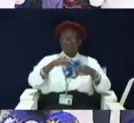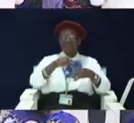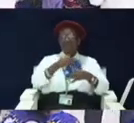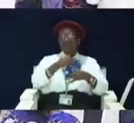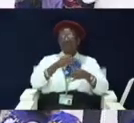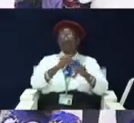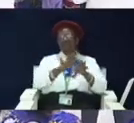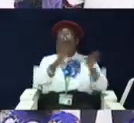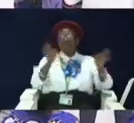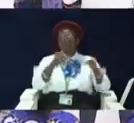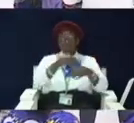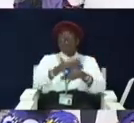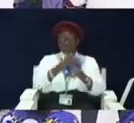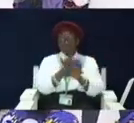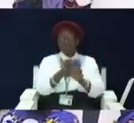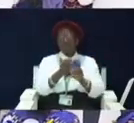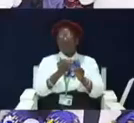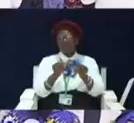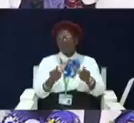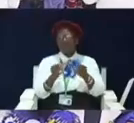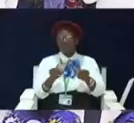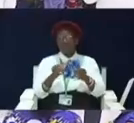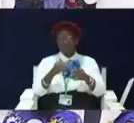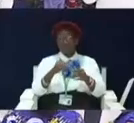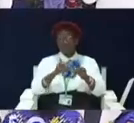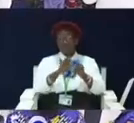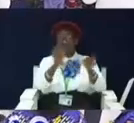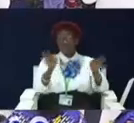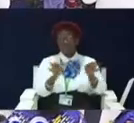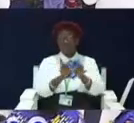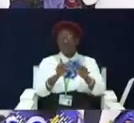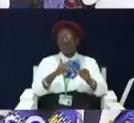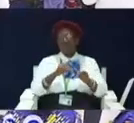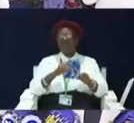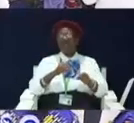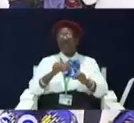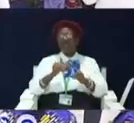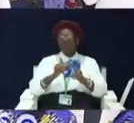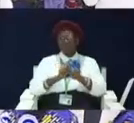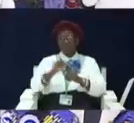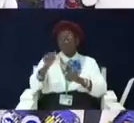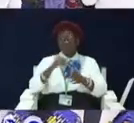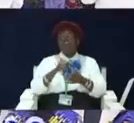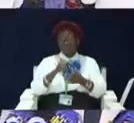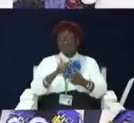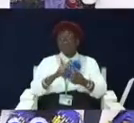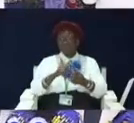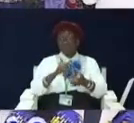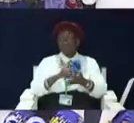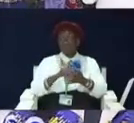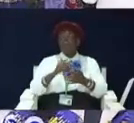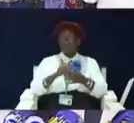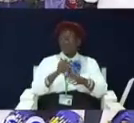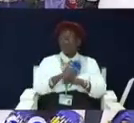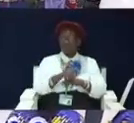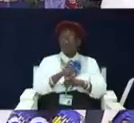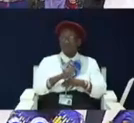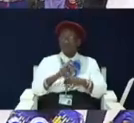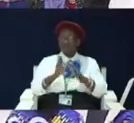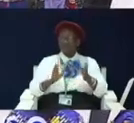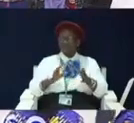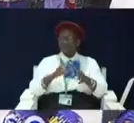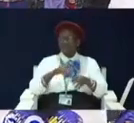on back to the counselors, and then go back to your seats. Ẹ jọ̀wọ́ ẹ já yára kankan nípa fífi orúkọ wálẹ̀ sórí àwọn káàdì